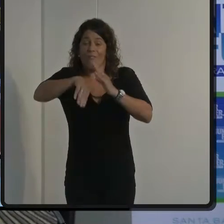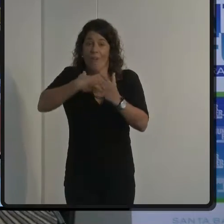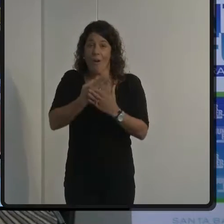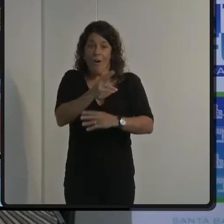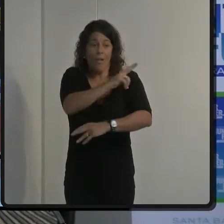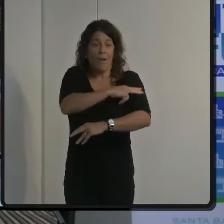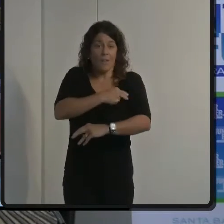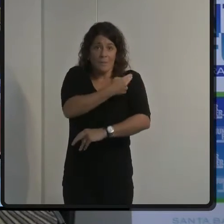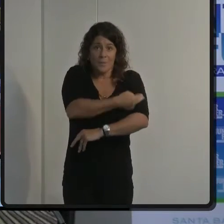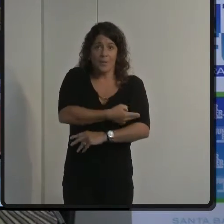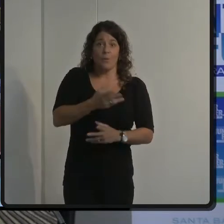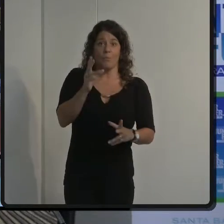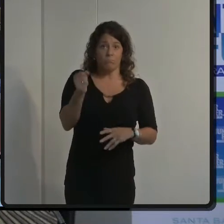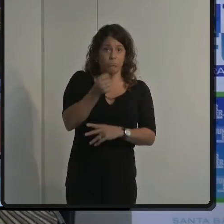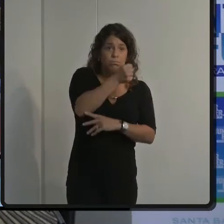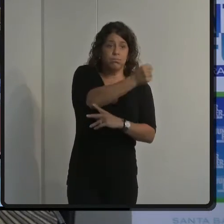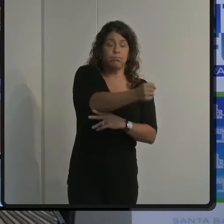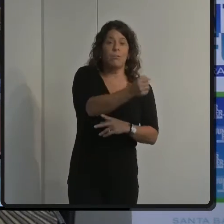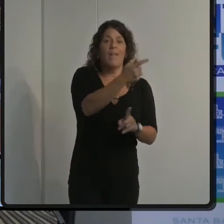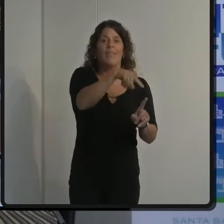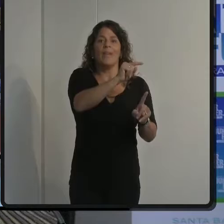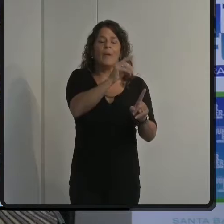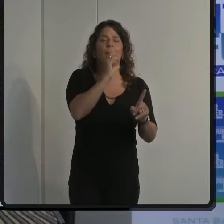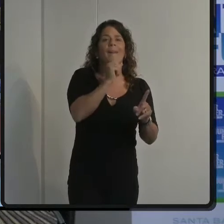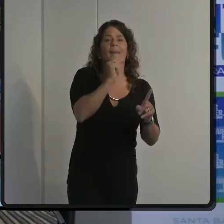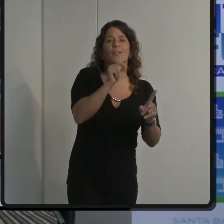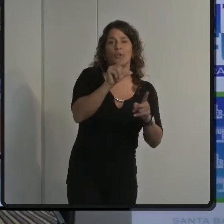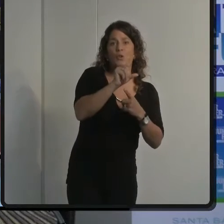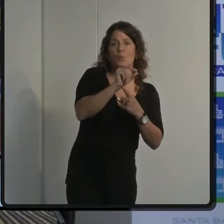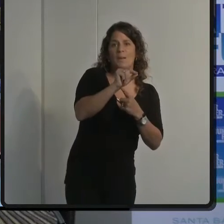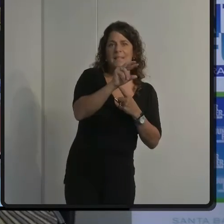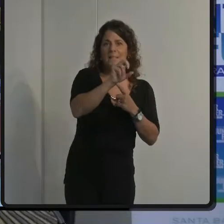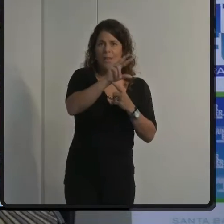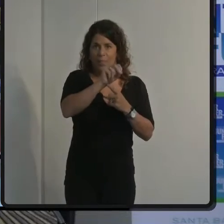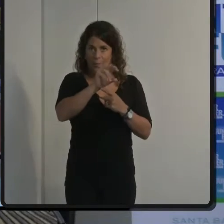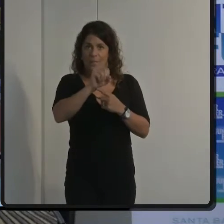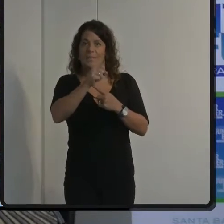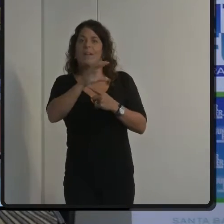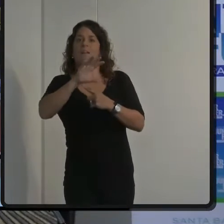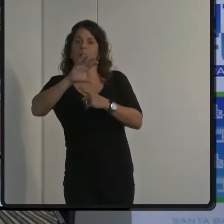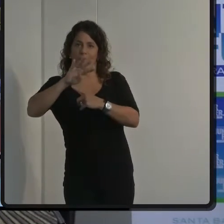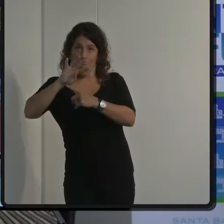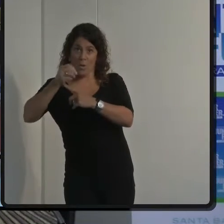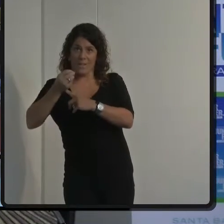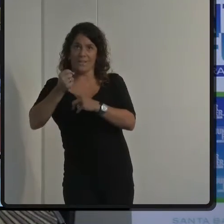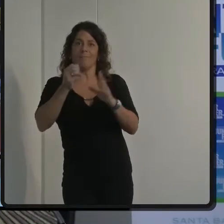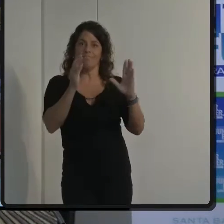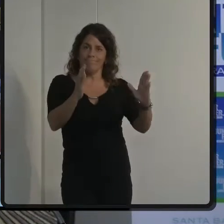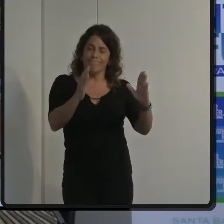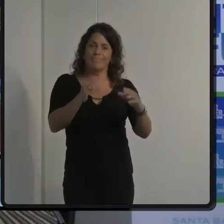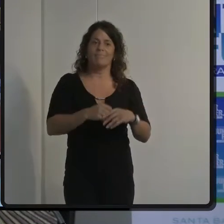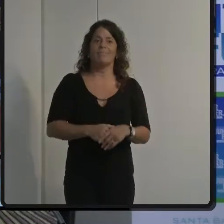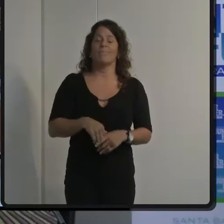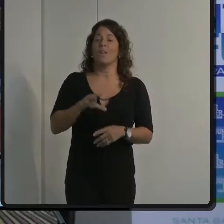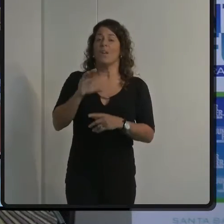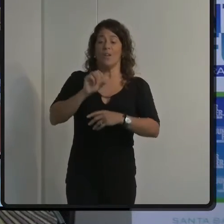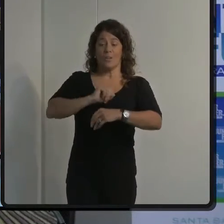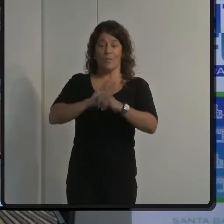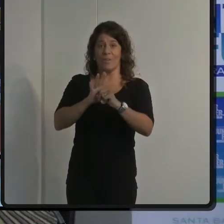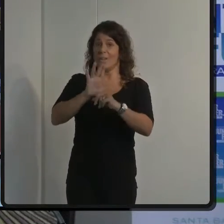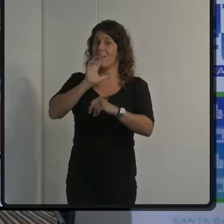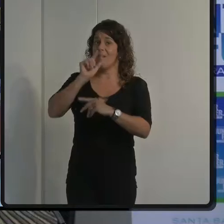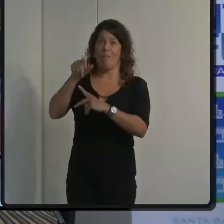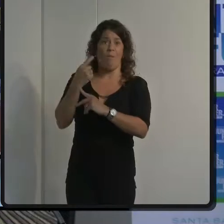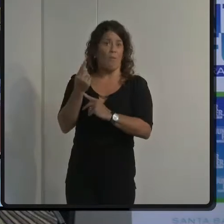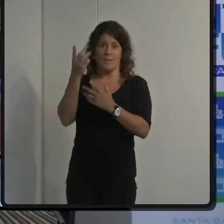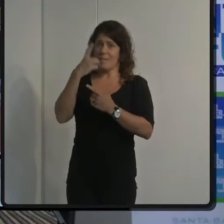county currently are of people in their 20s and 30s and 40s. COVID is definitely no longer a disease of just old